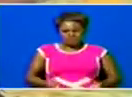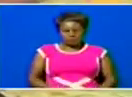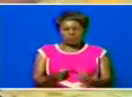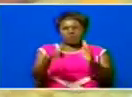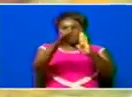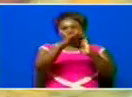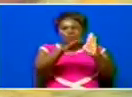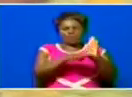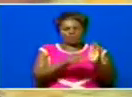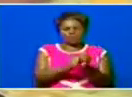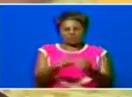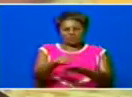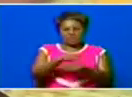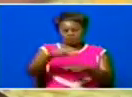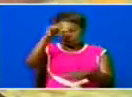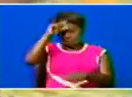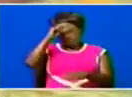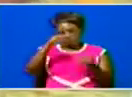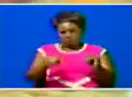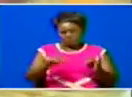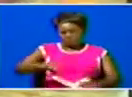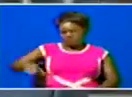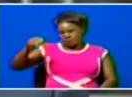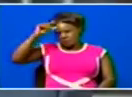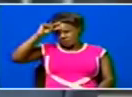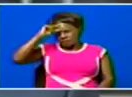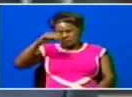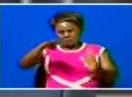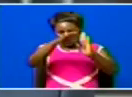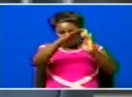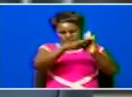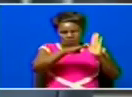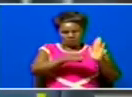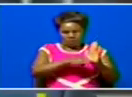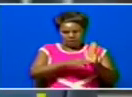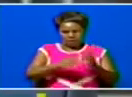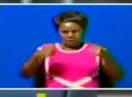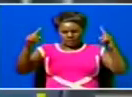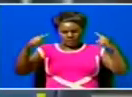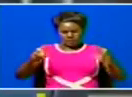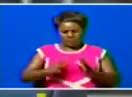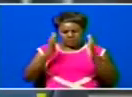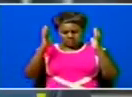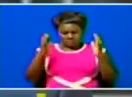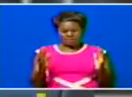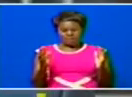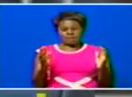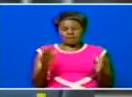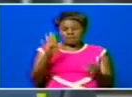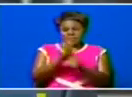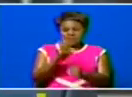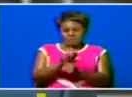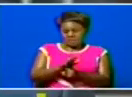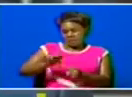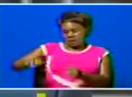by the national government and implemented by the county governments. The program has been a big success in most